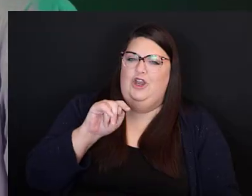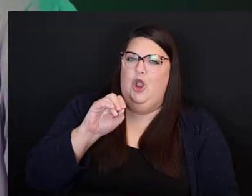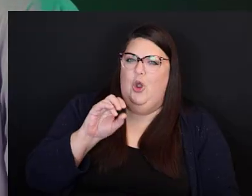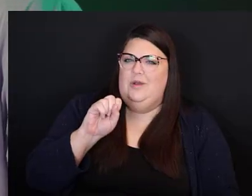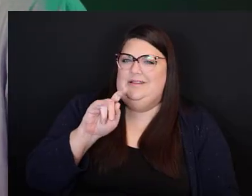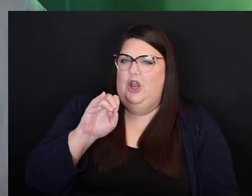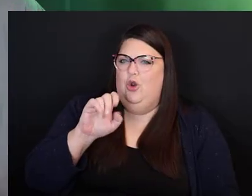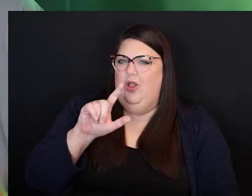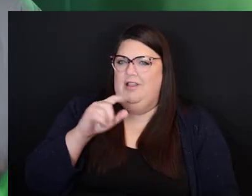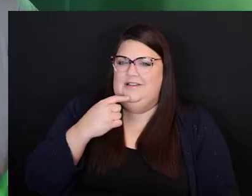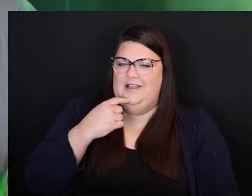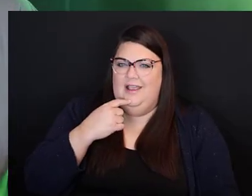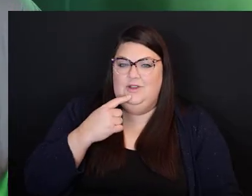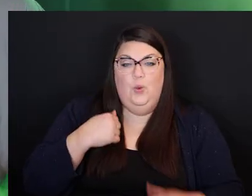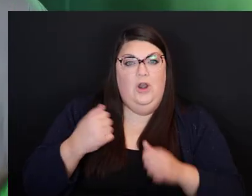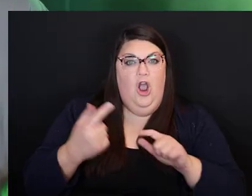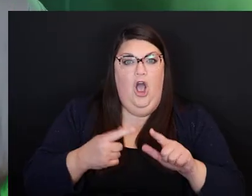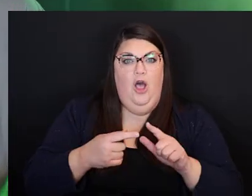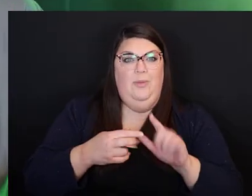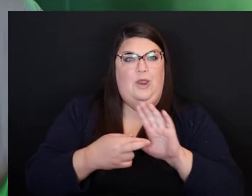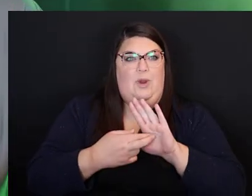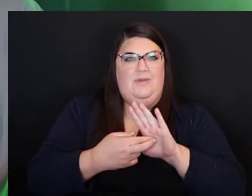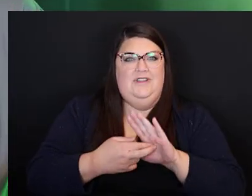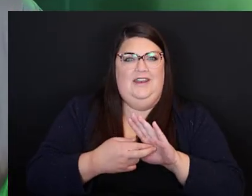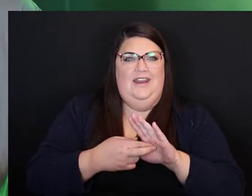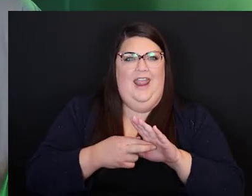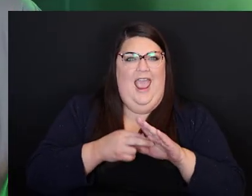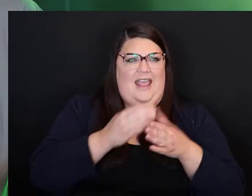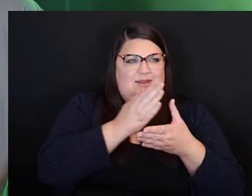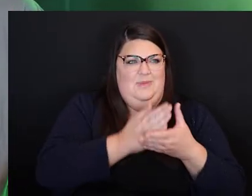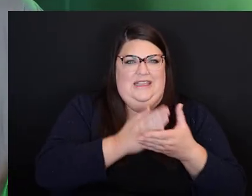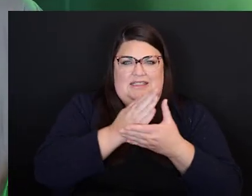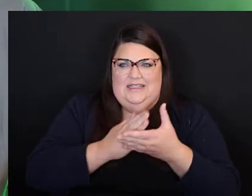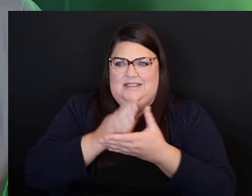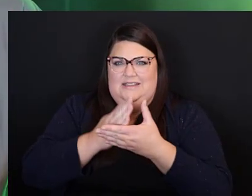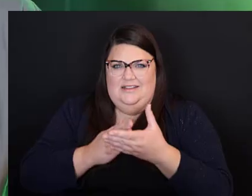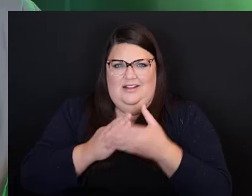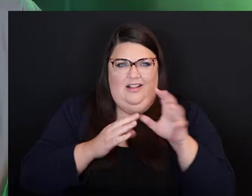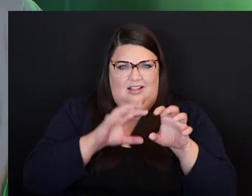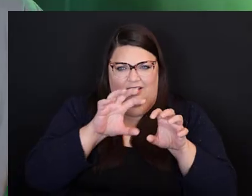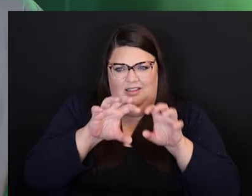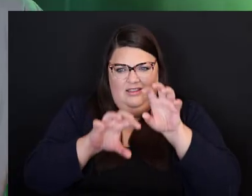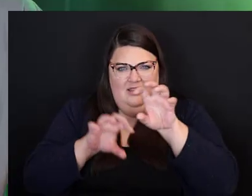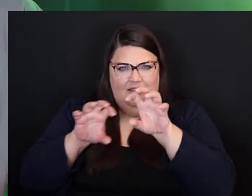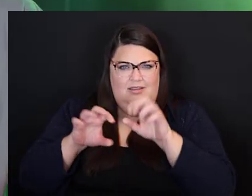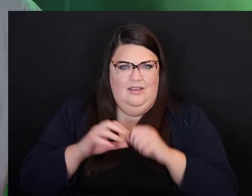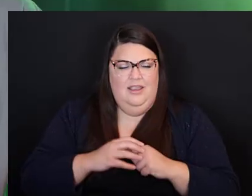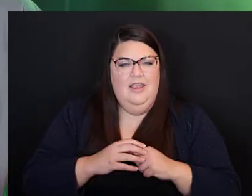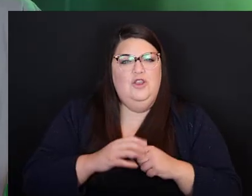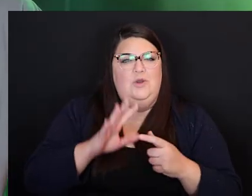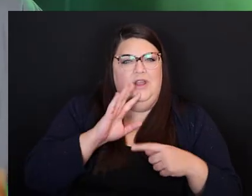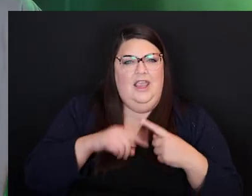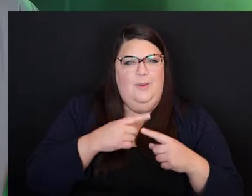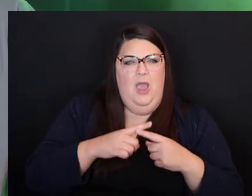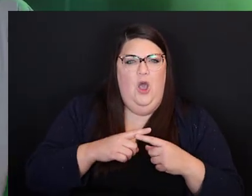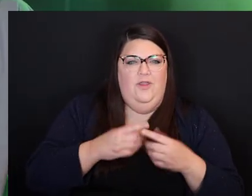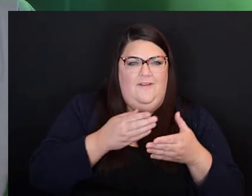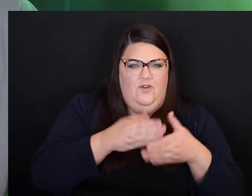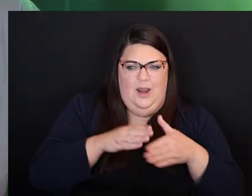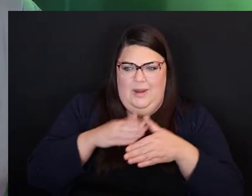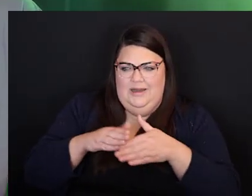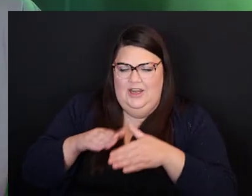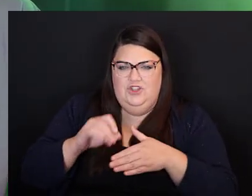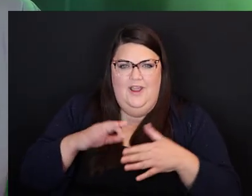says, we're all being represented to pieces. And I think about the ways in which this project is talking about the fragmentation